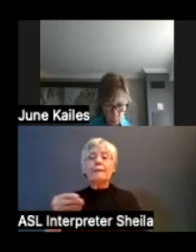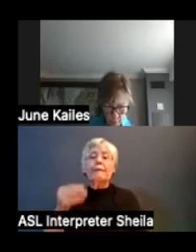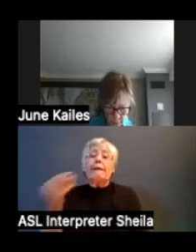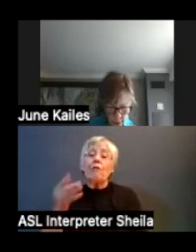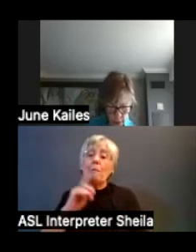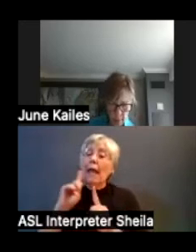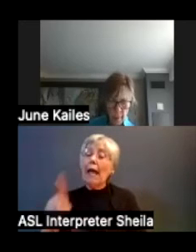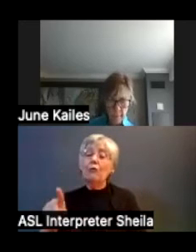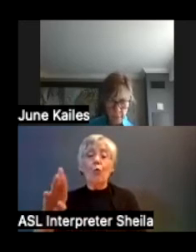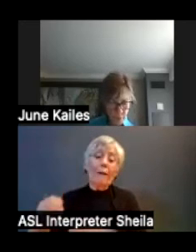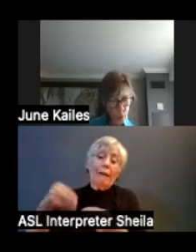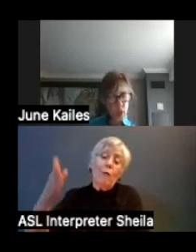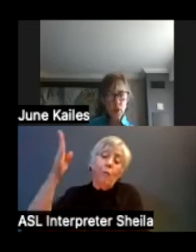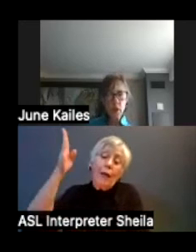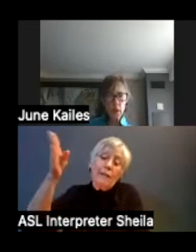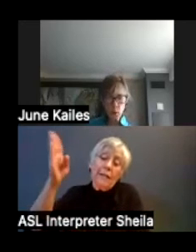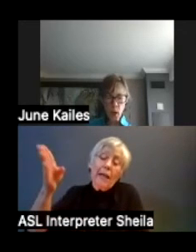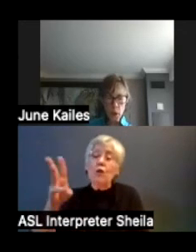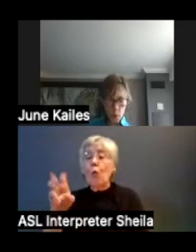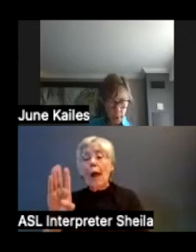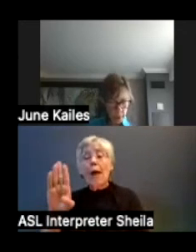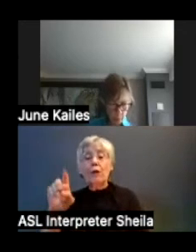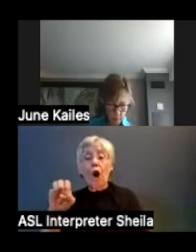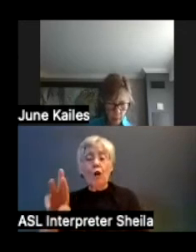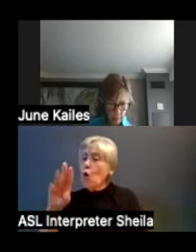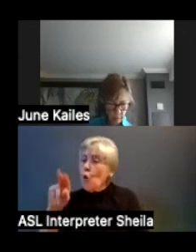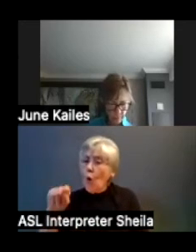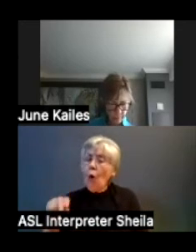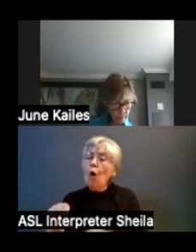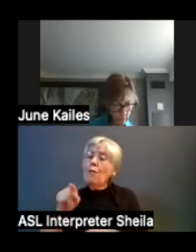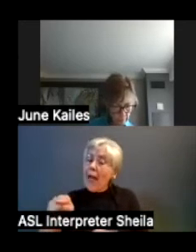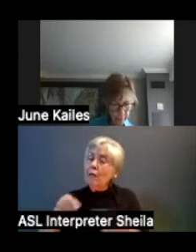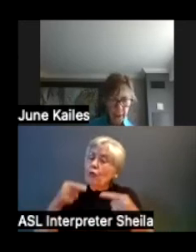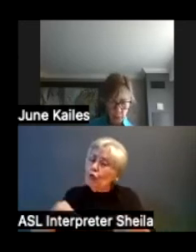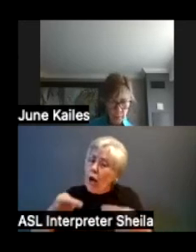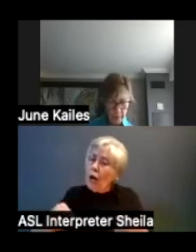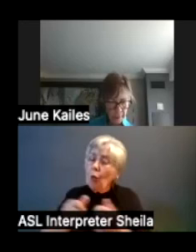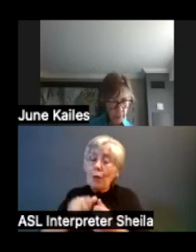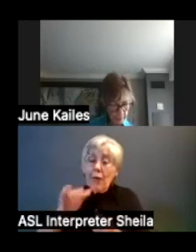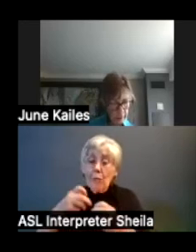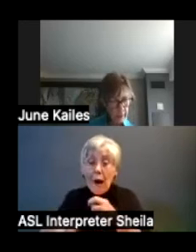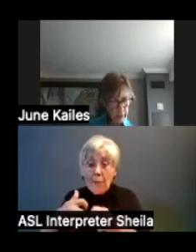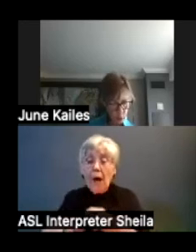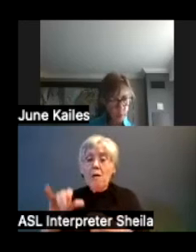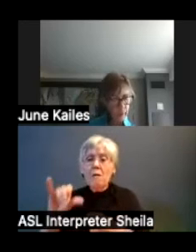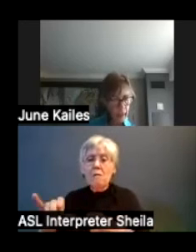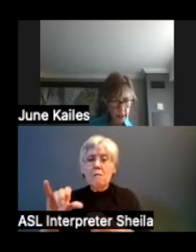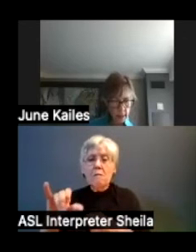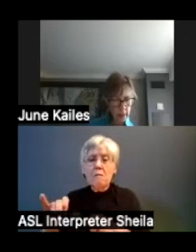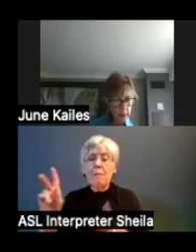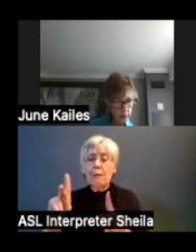or webinars, but forced to struggle with the problem. That's when people really